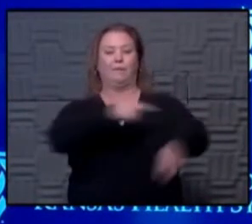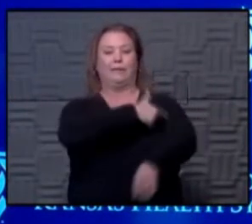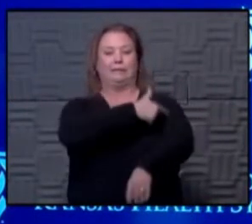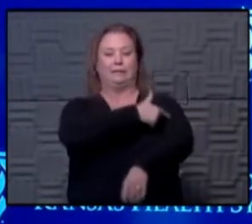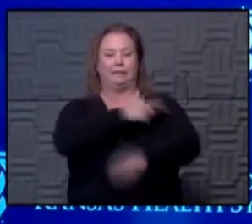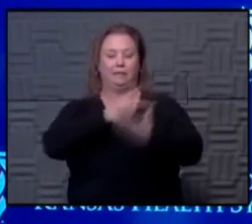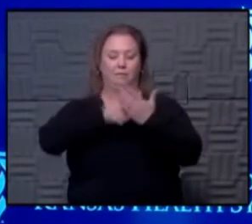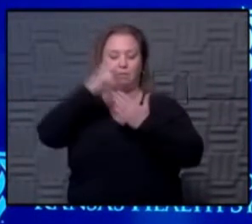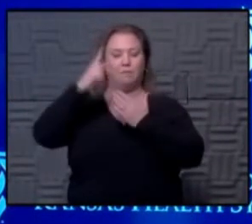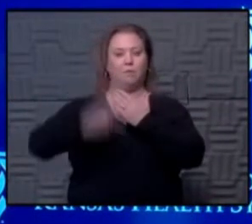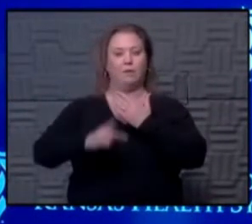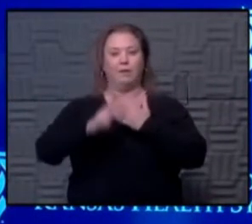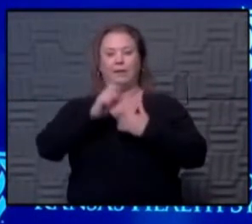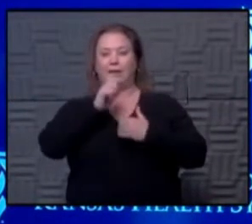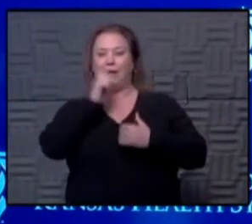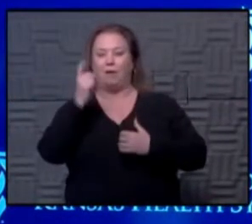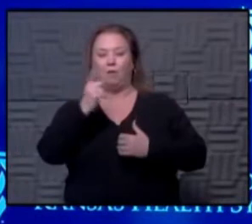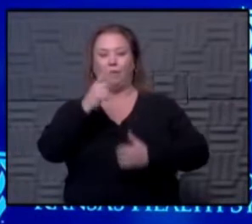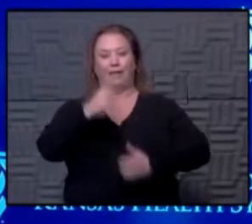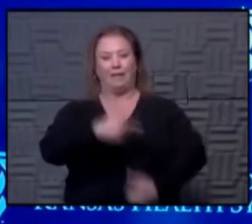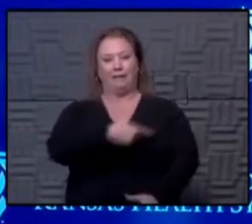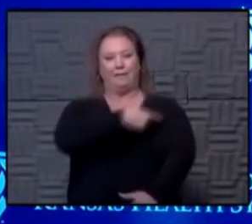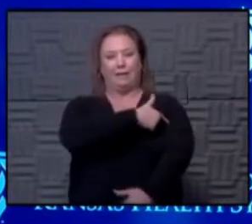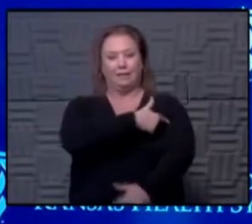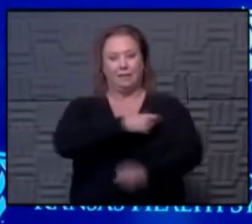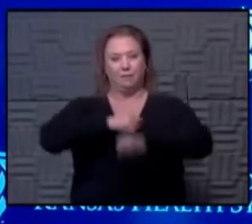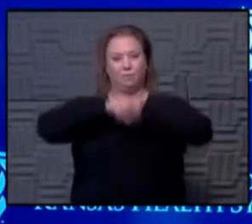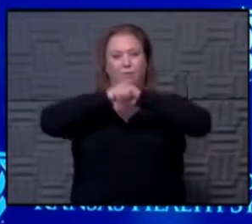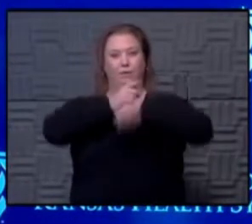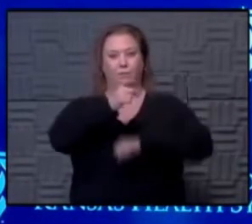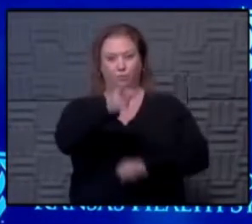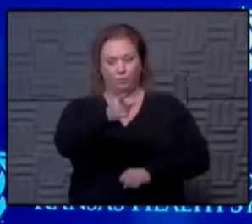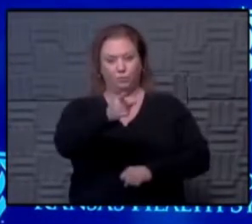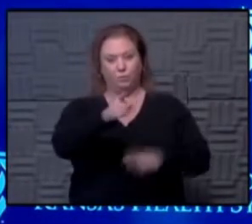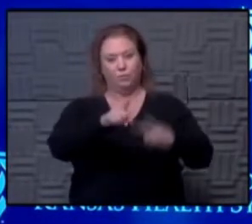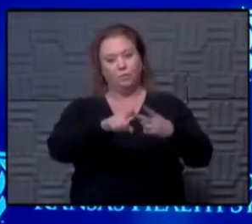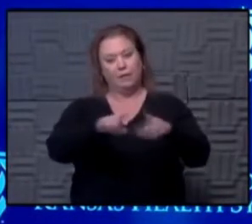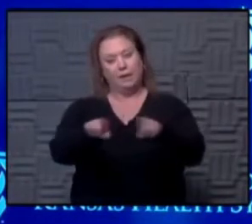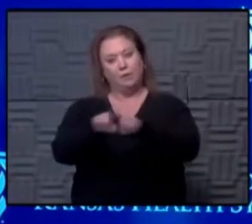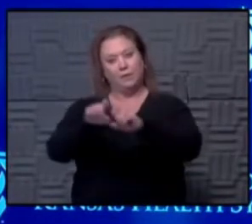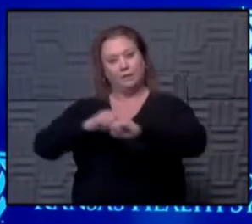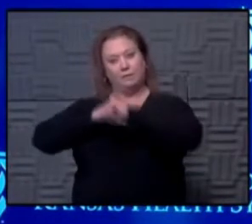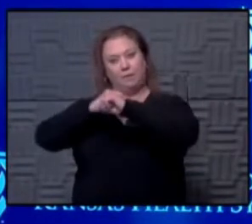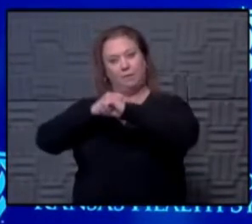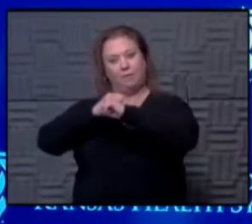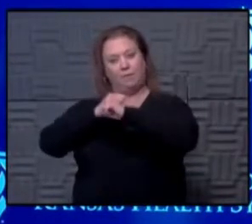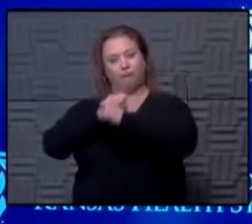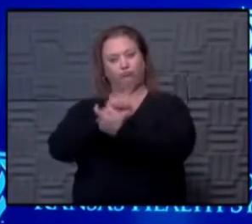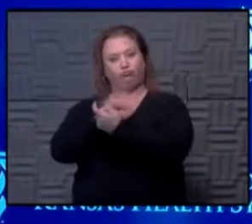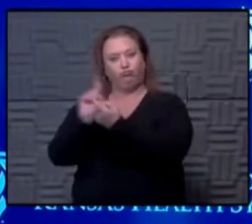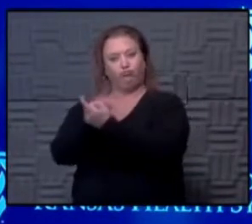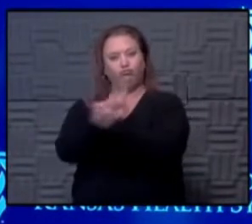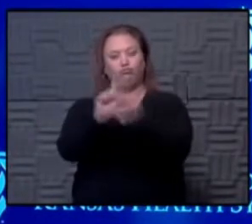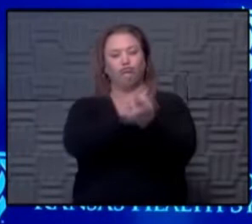push is that not only does getting vaccinated protect you, but it protects those that you come in contact